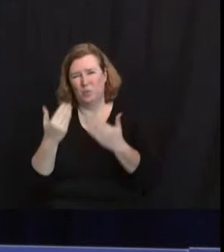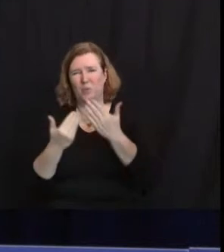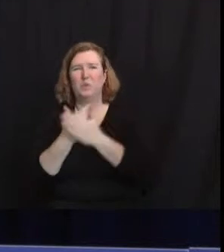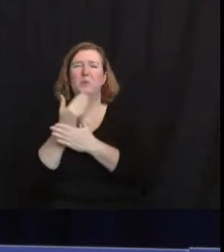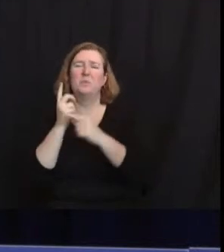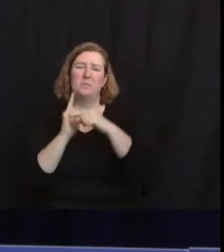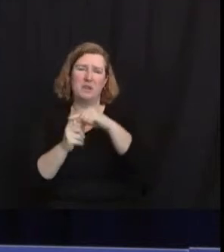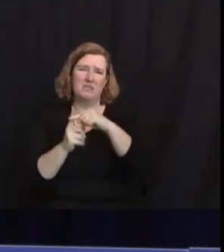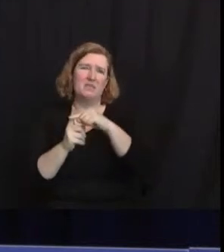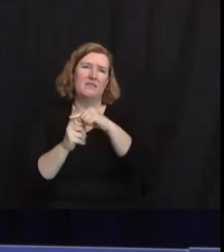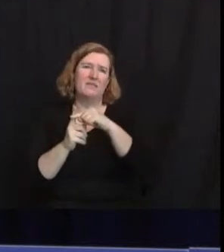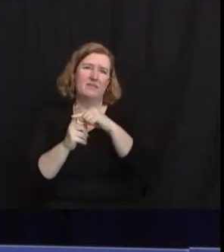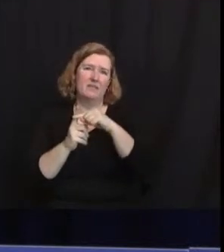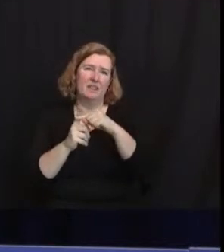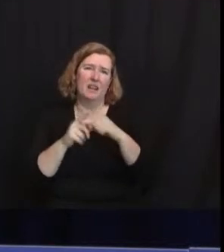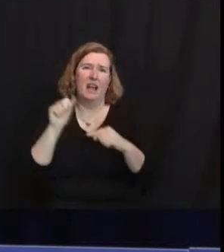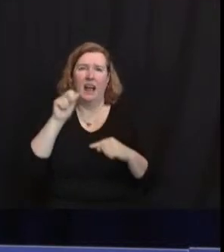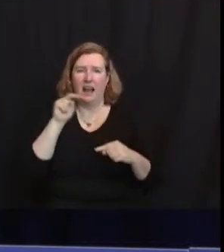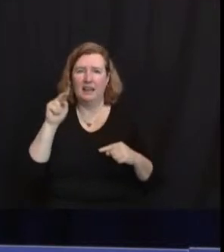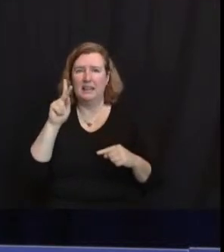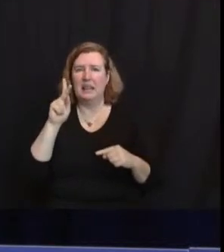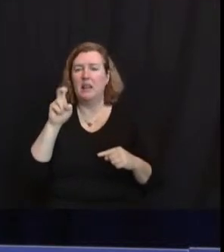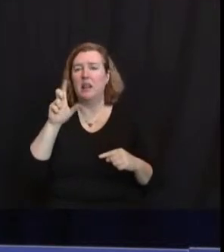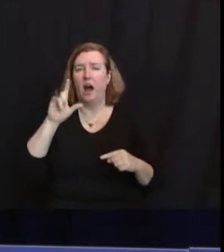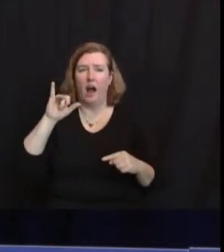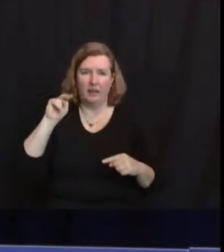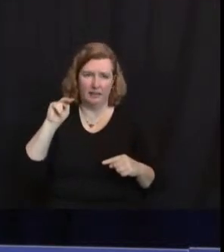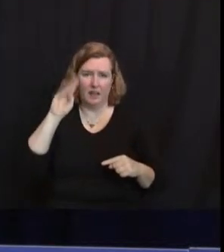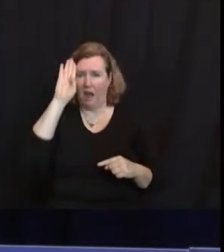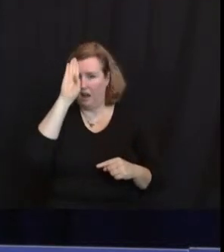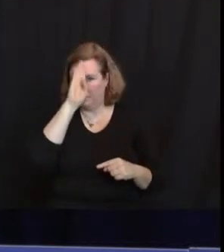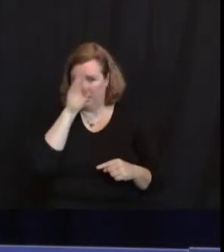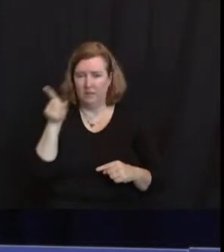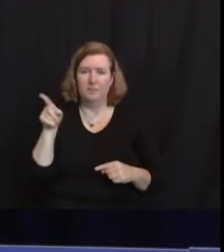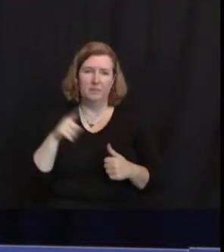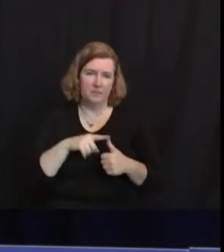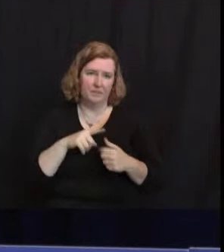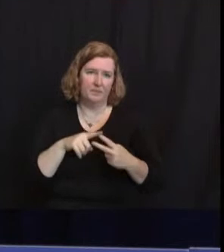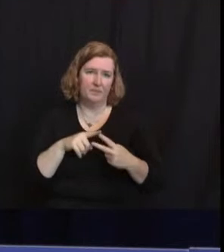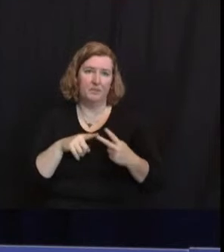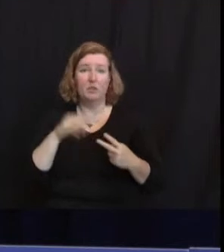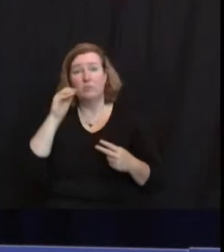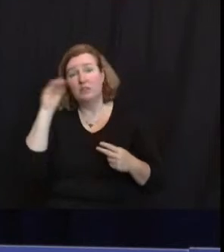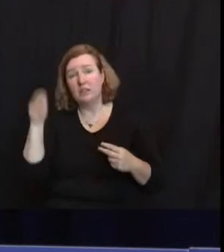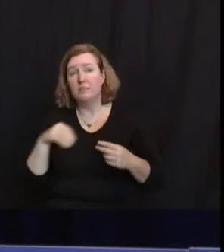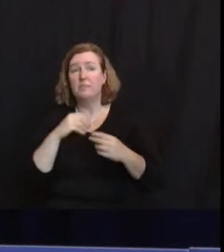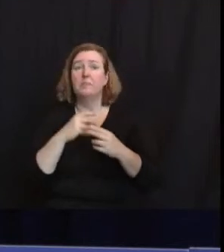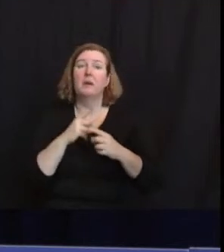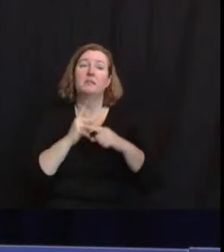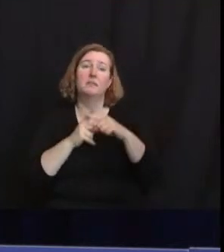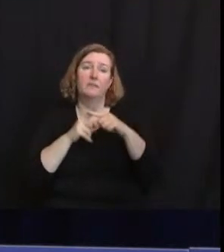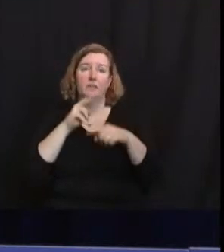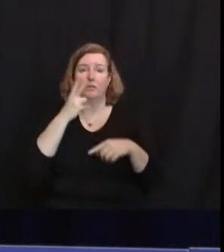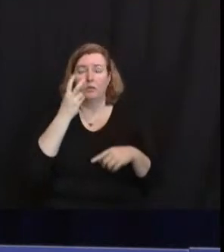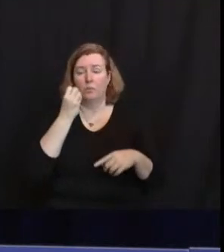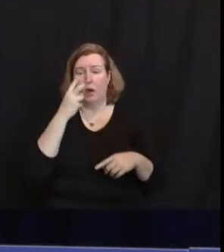the Ann Klein Hospital. The percent positivity as of April 3rd is 12.37 in the state,